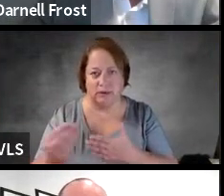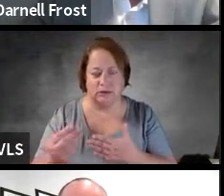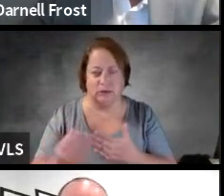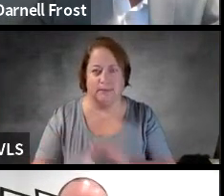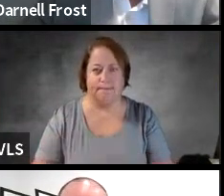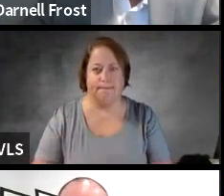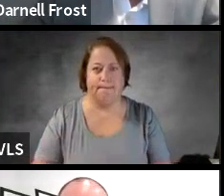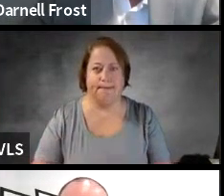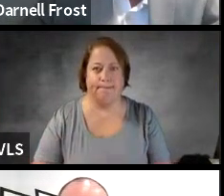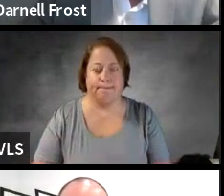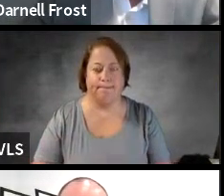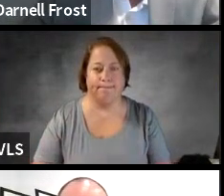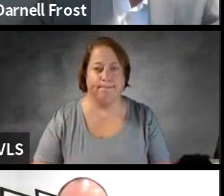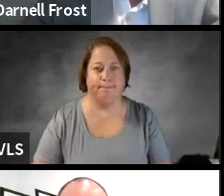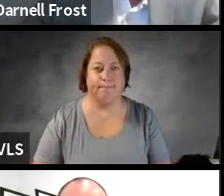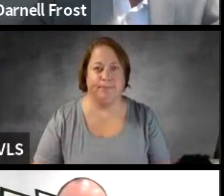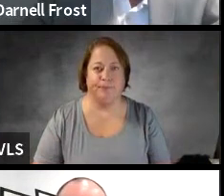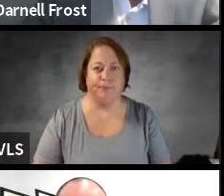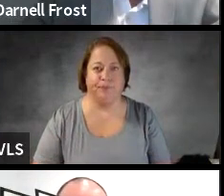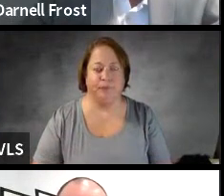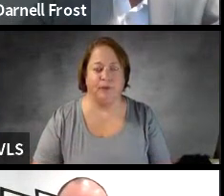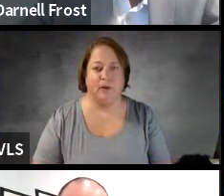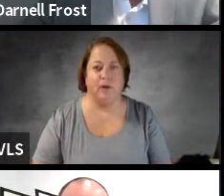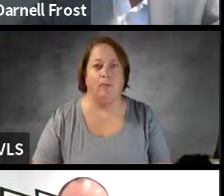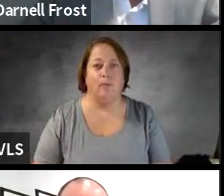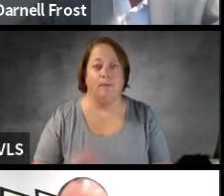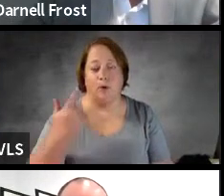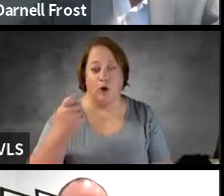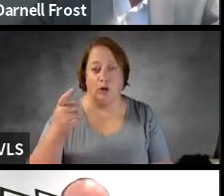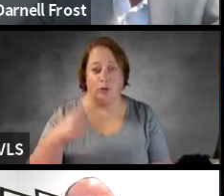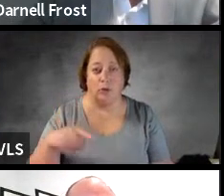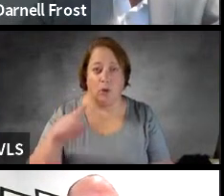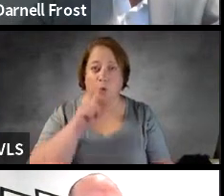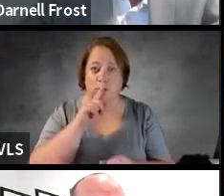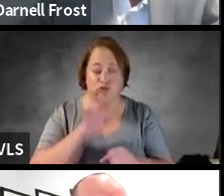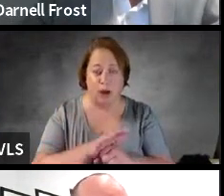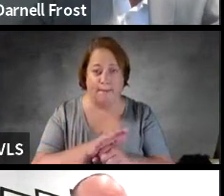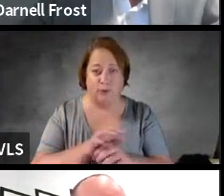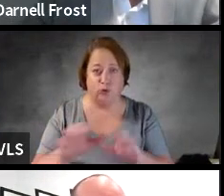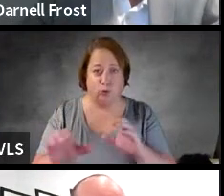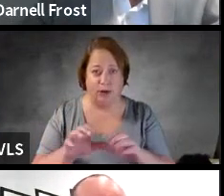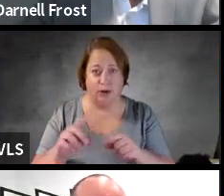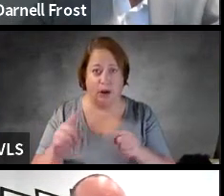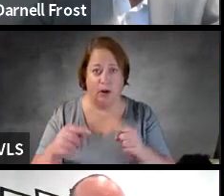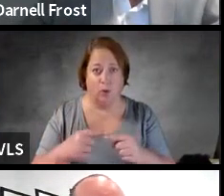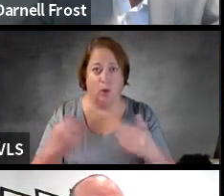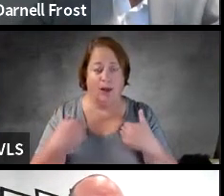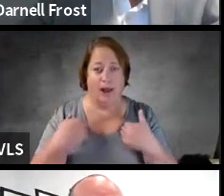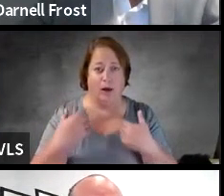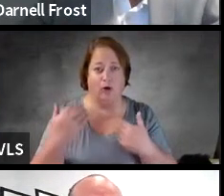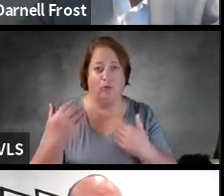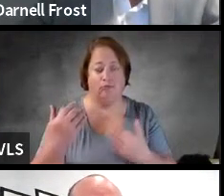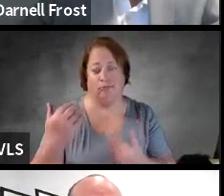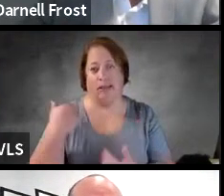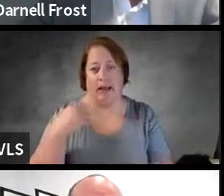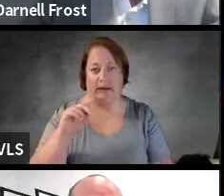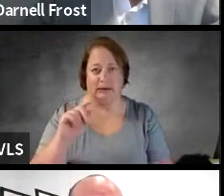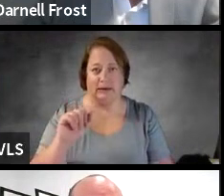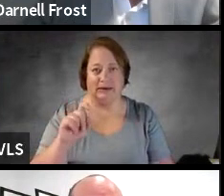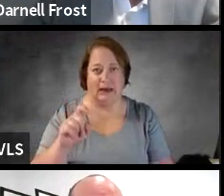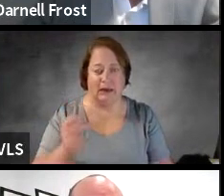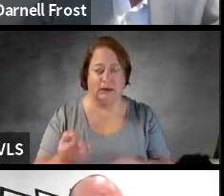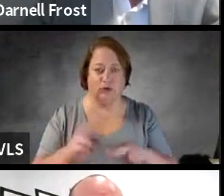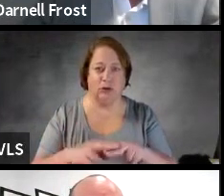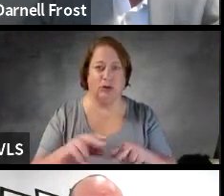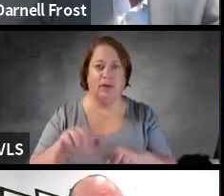because those were promised to be done when we had our last tax increase. The other